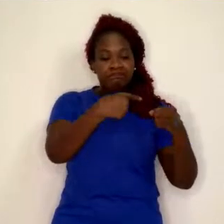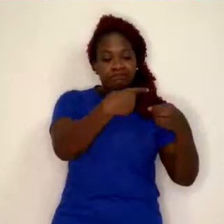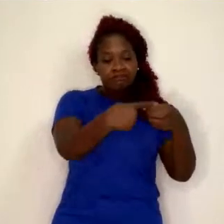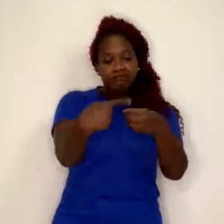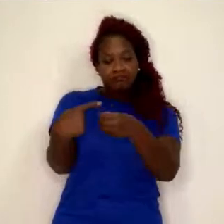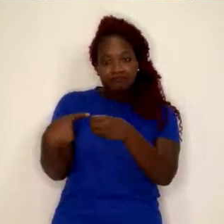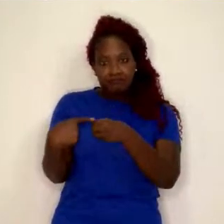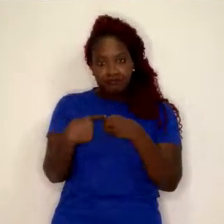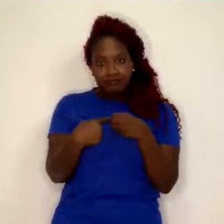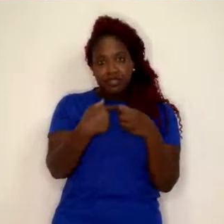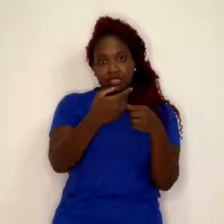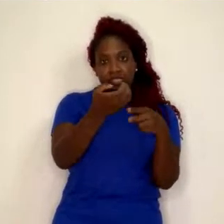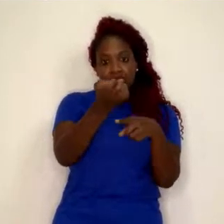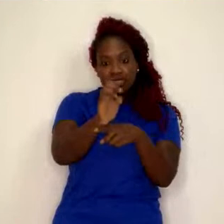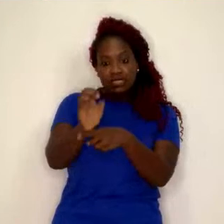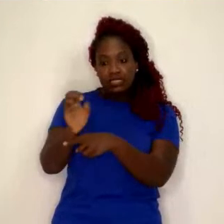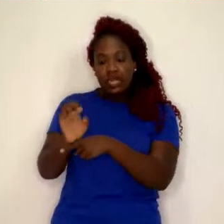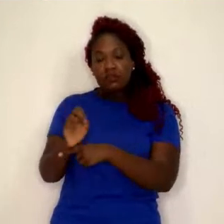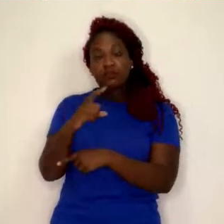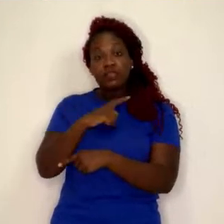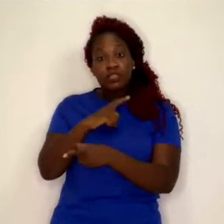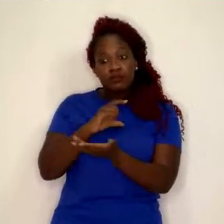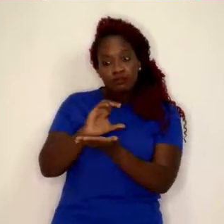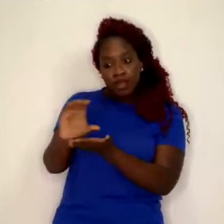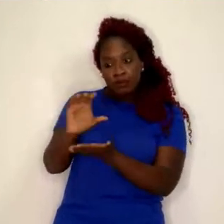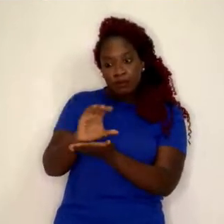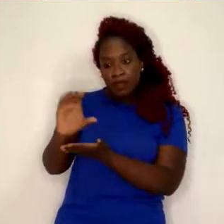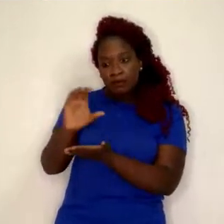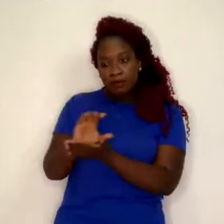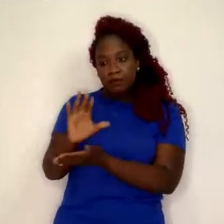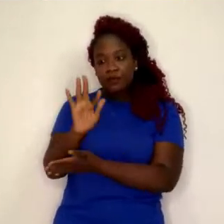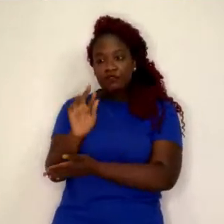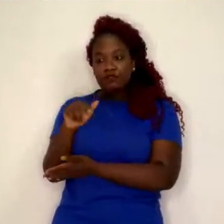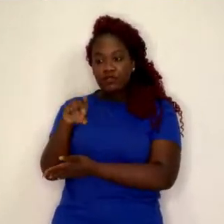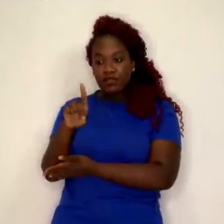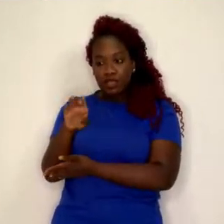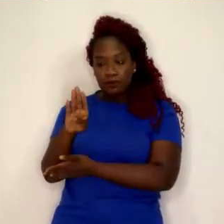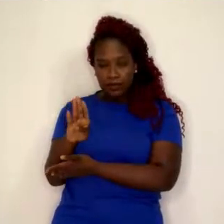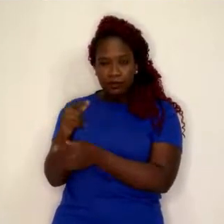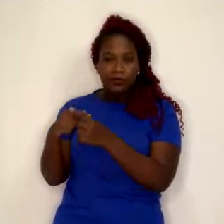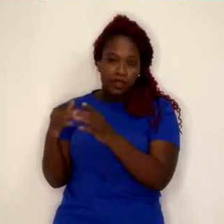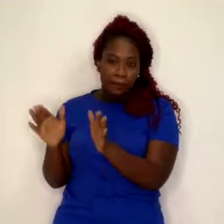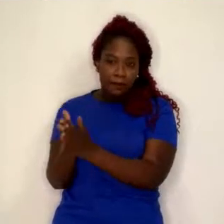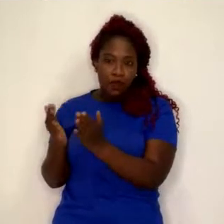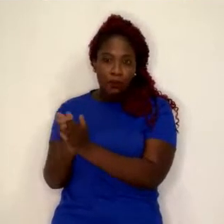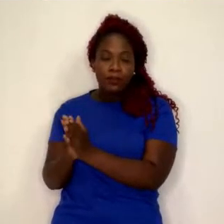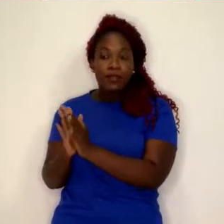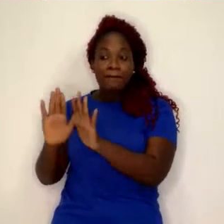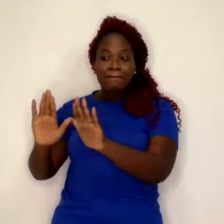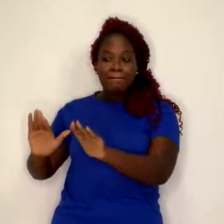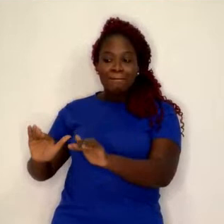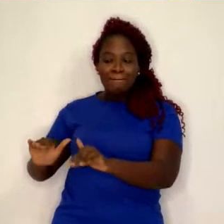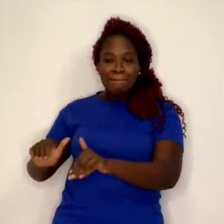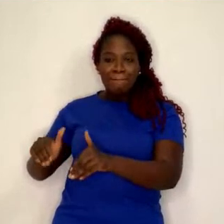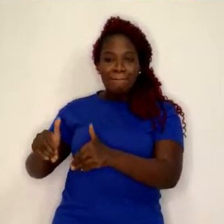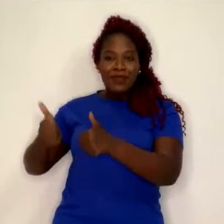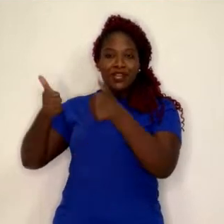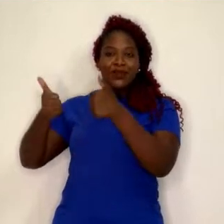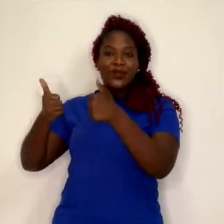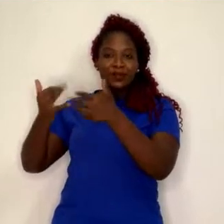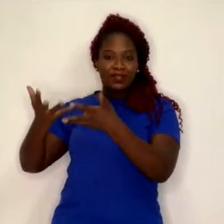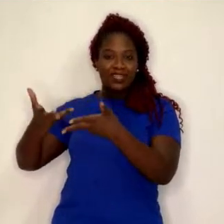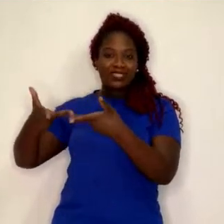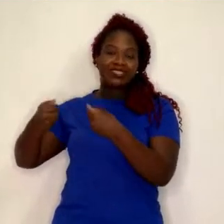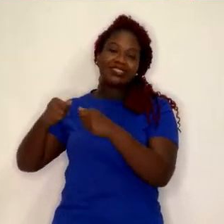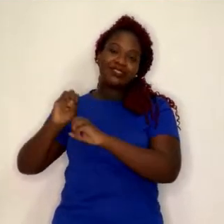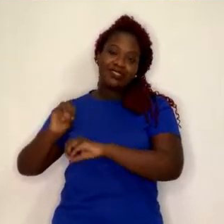learn, I believe that those who were more impoverished had were then